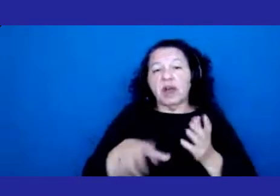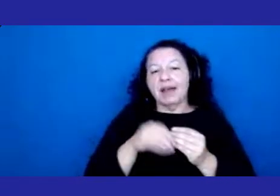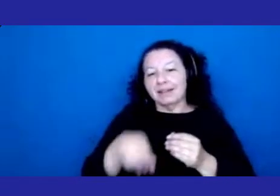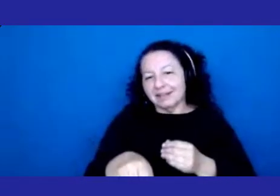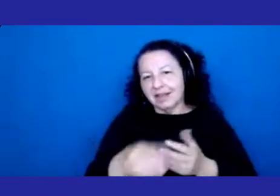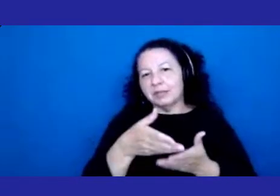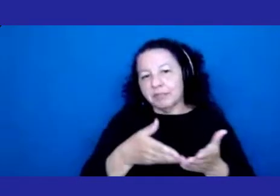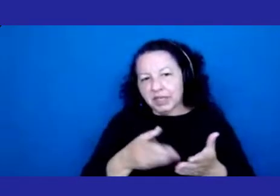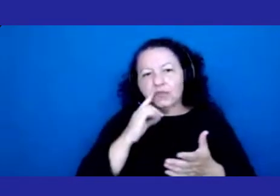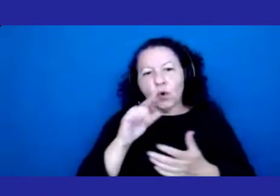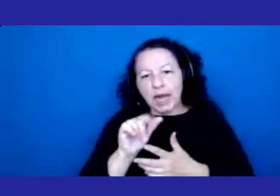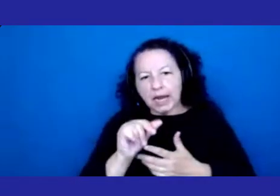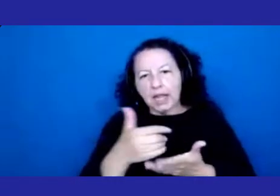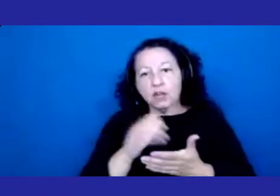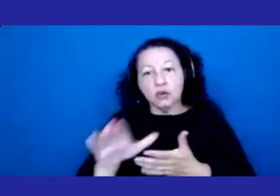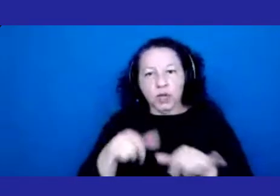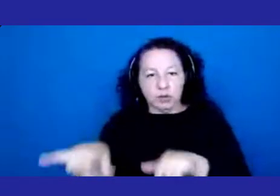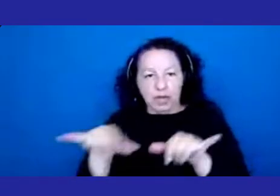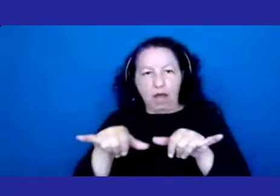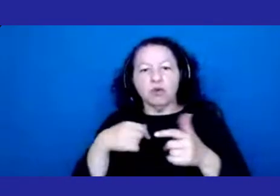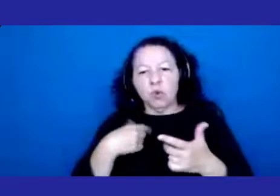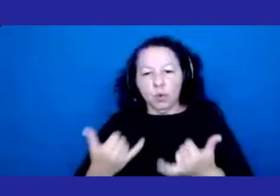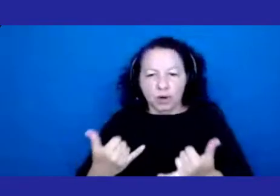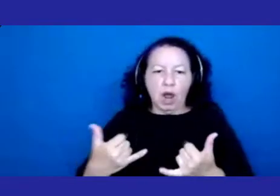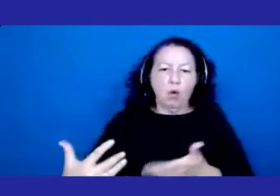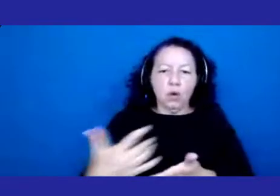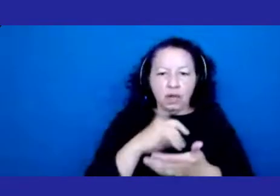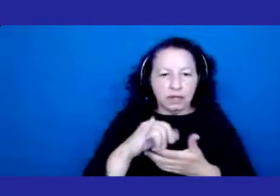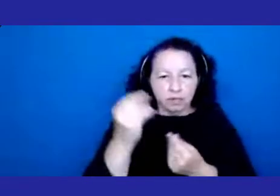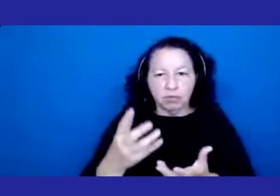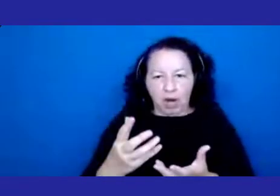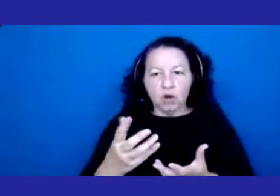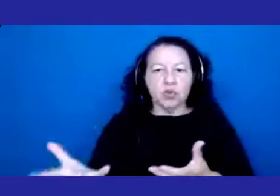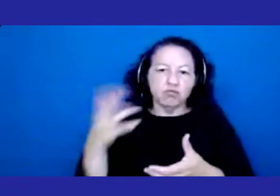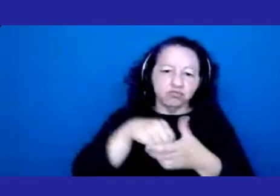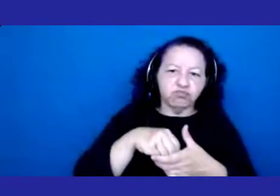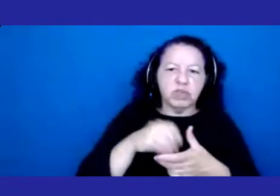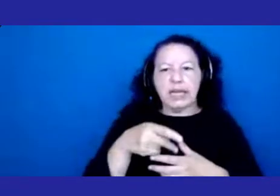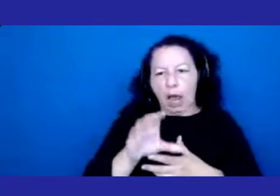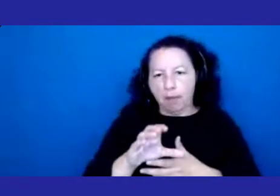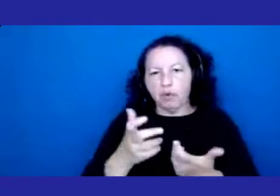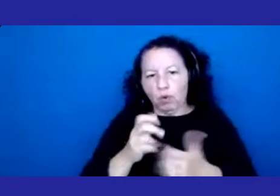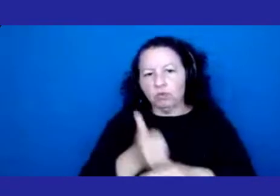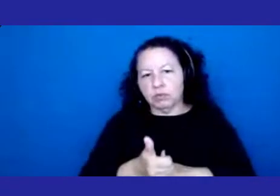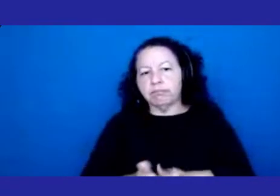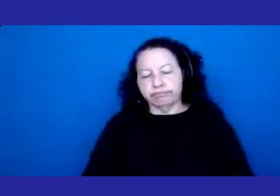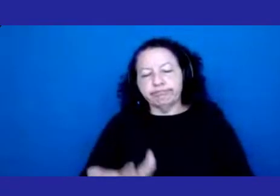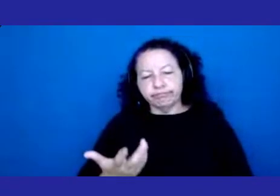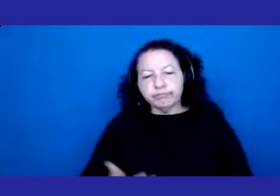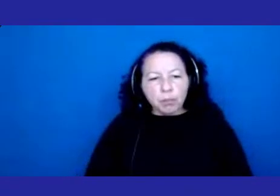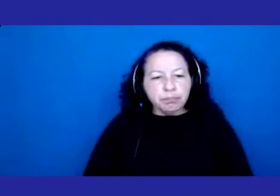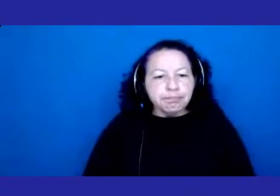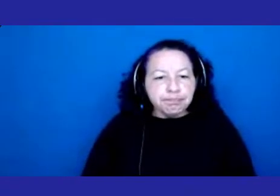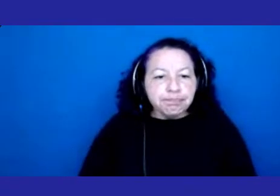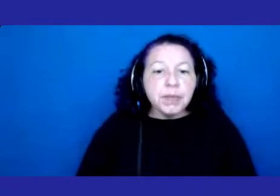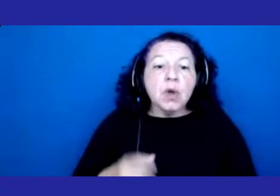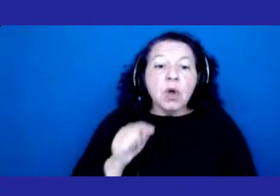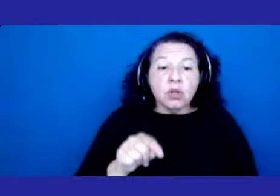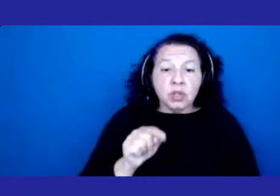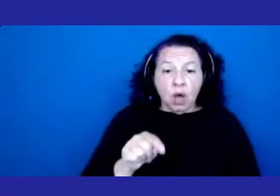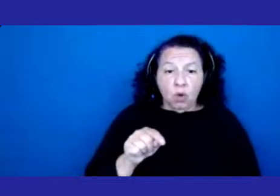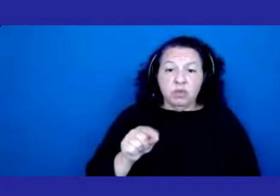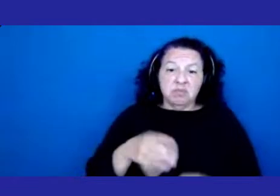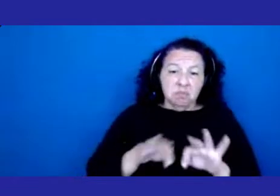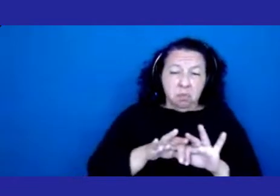a ticket to help get that category into EPIC as well. Just some key takeaways from this section: leveraging that